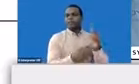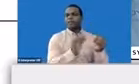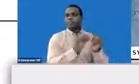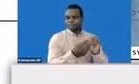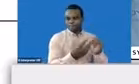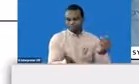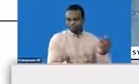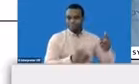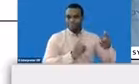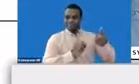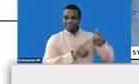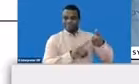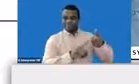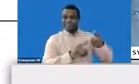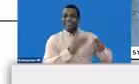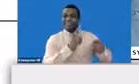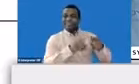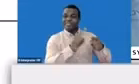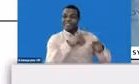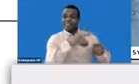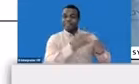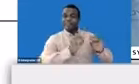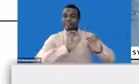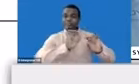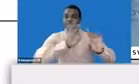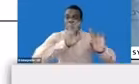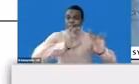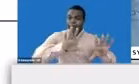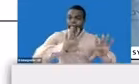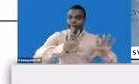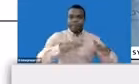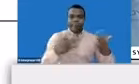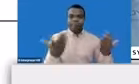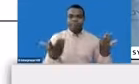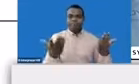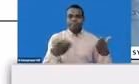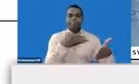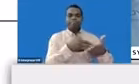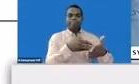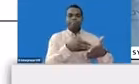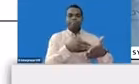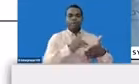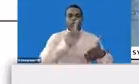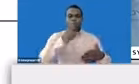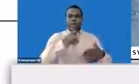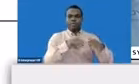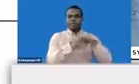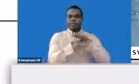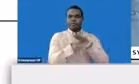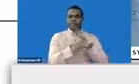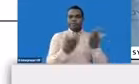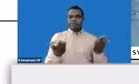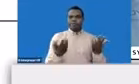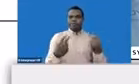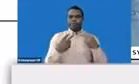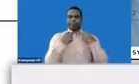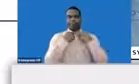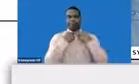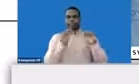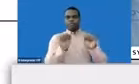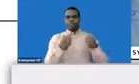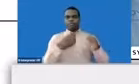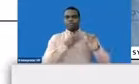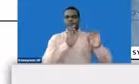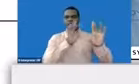challenge as well, as we learned that some users used to give feedback, but they didn't get an answer, so